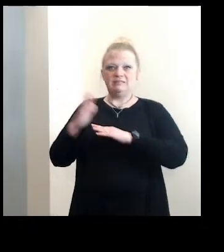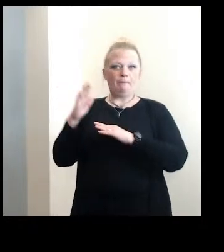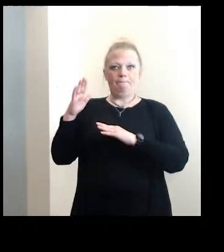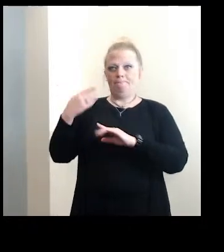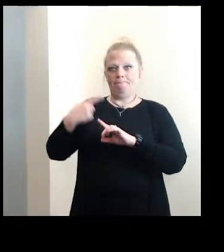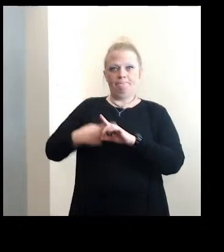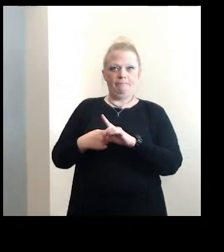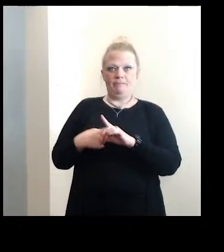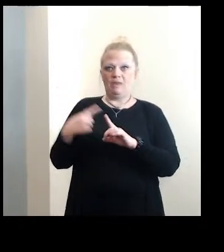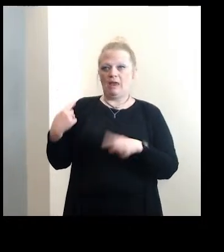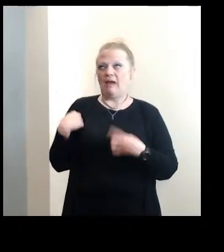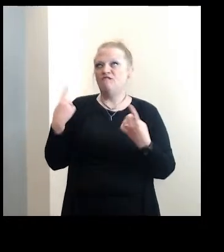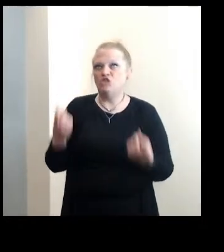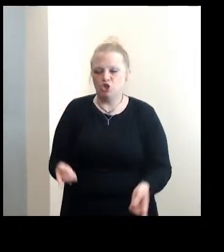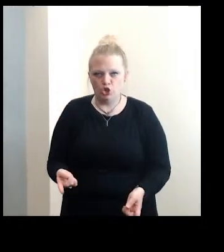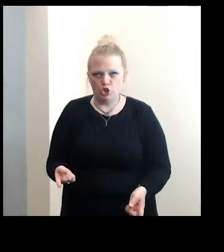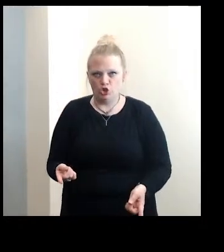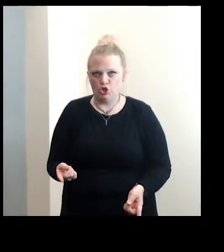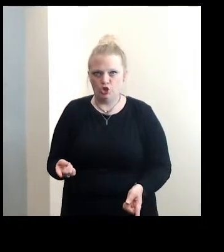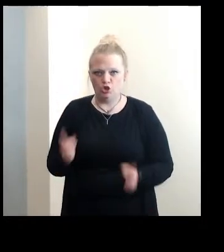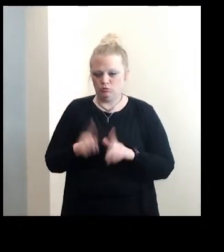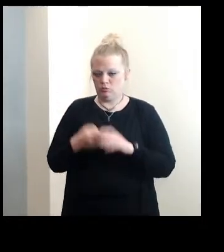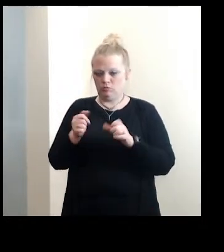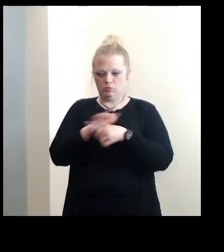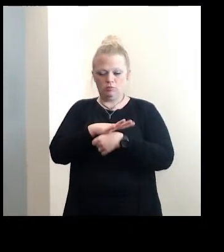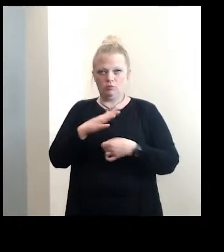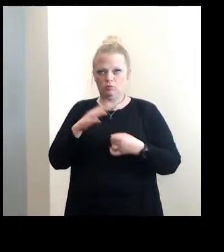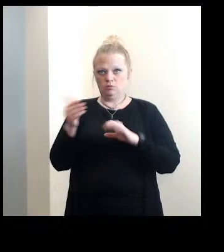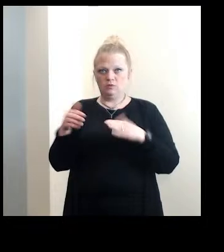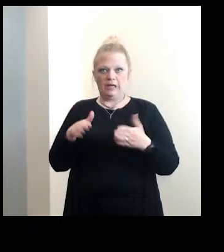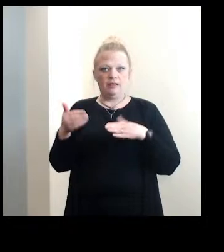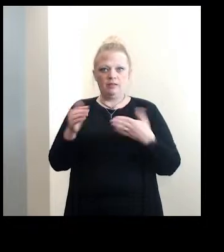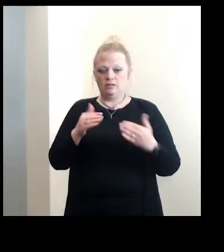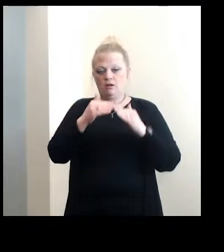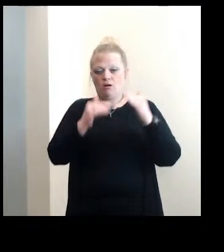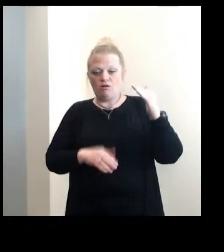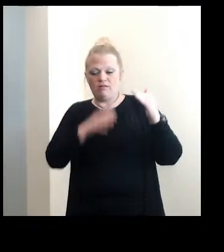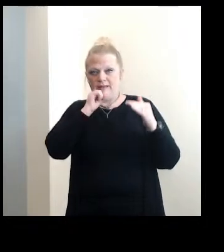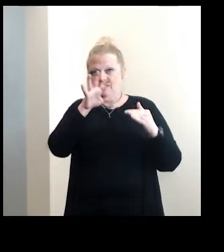month ever since the beginning of the pandemic of deaths under